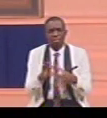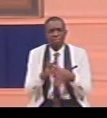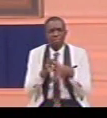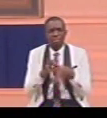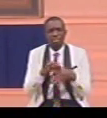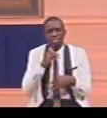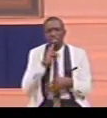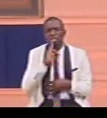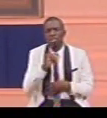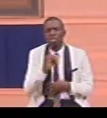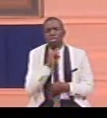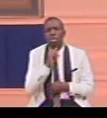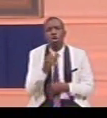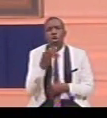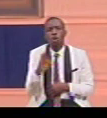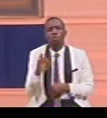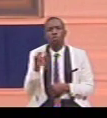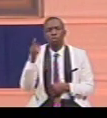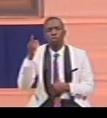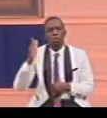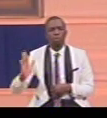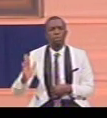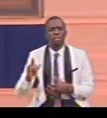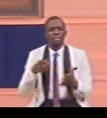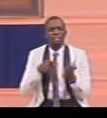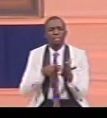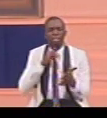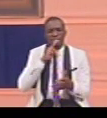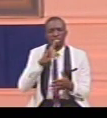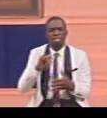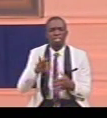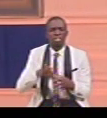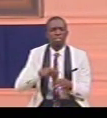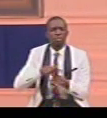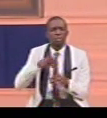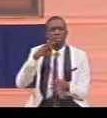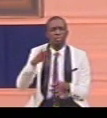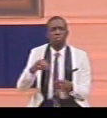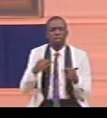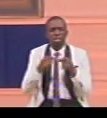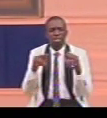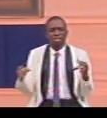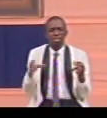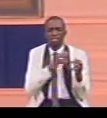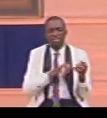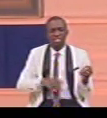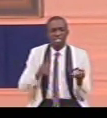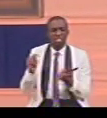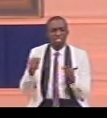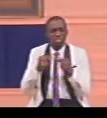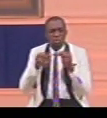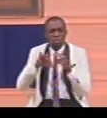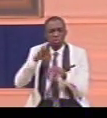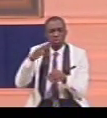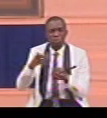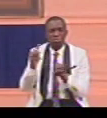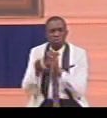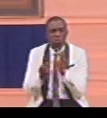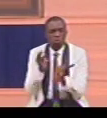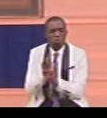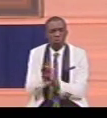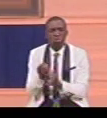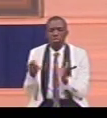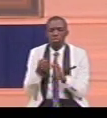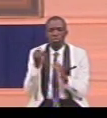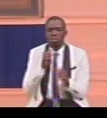the spirit of the Antichrist the spirit in the world is a spirit opposed to Christ of the Antichrist it will not attack itself